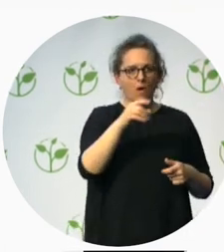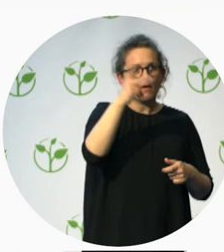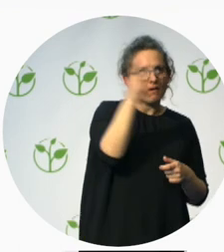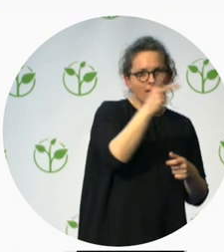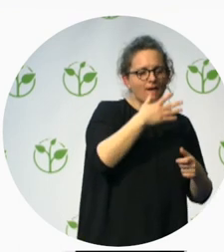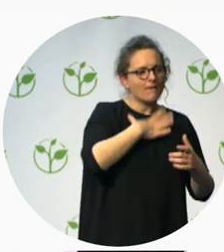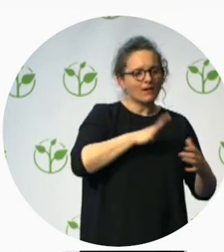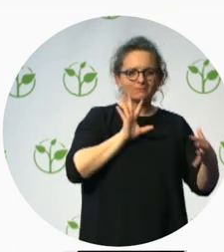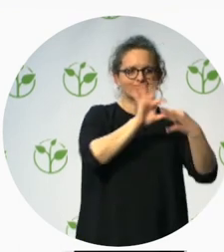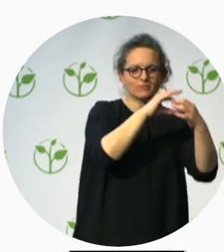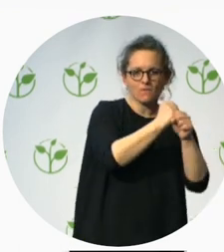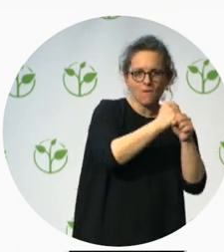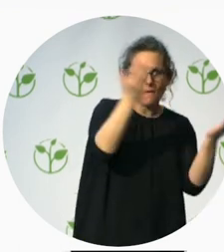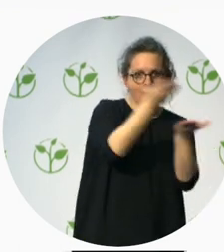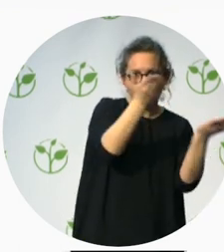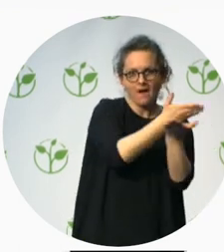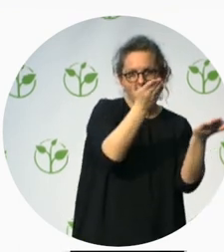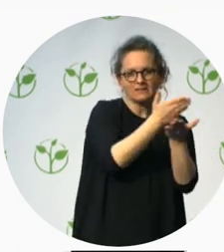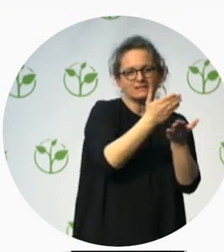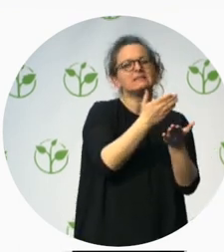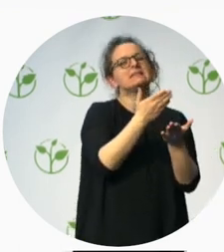different disabilities, like